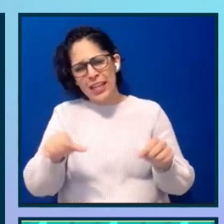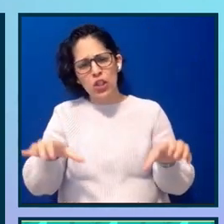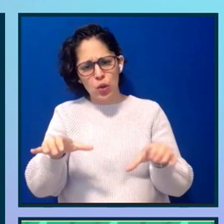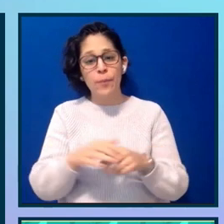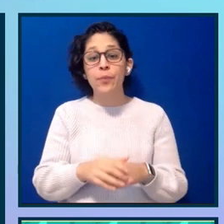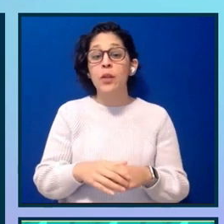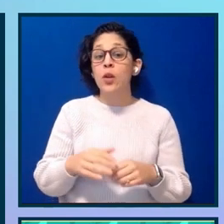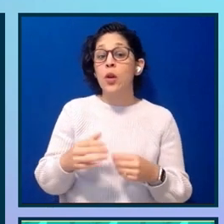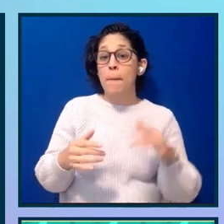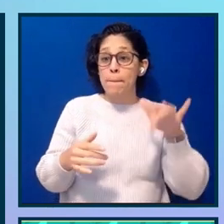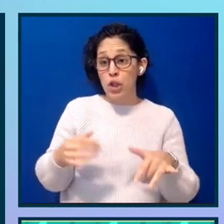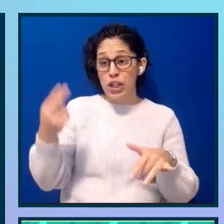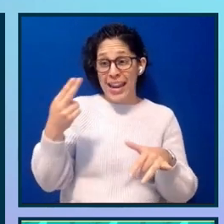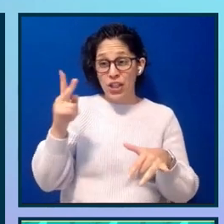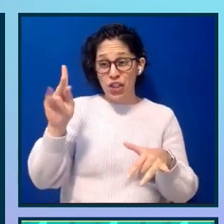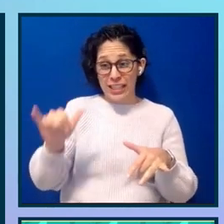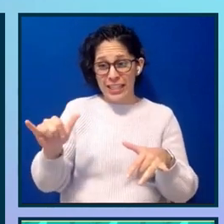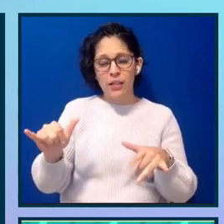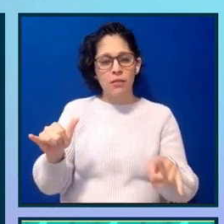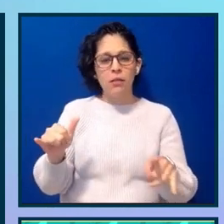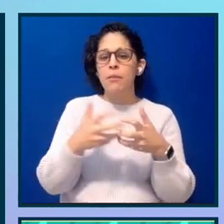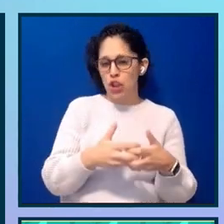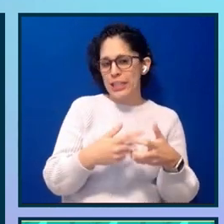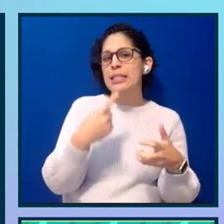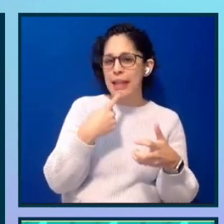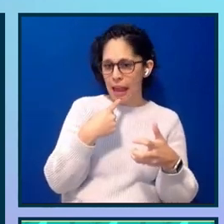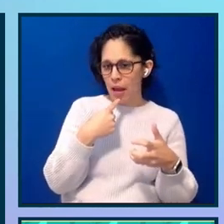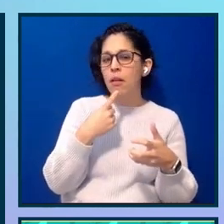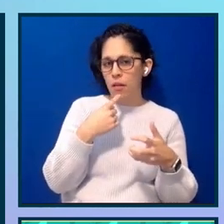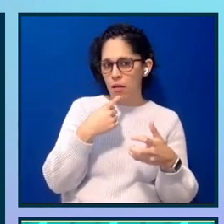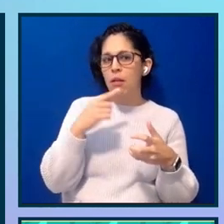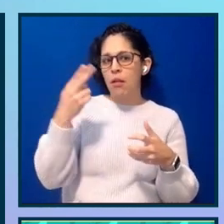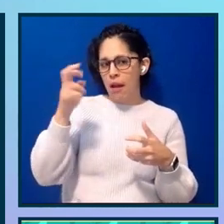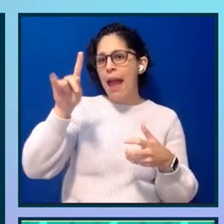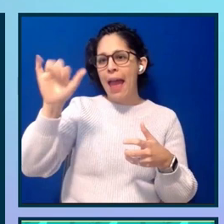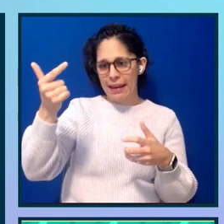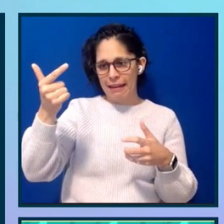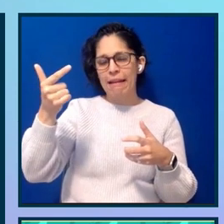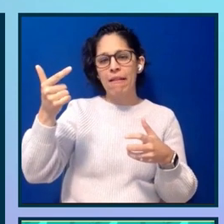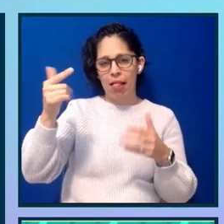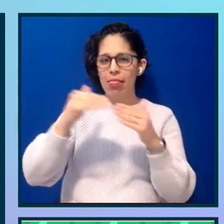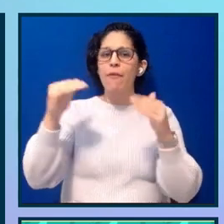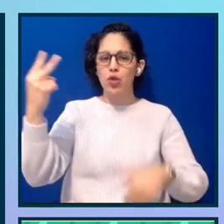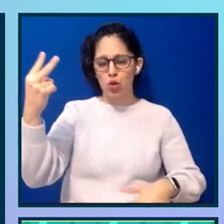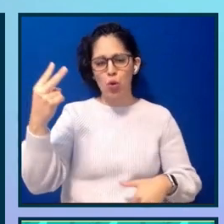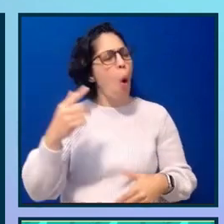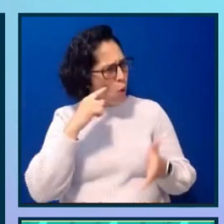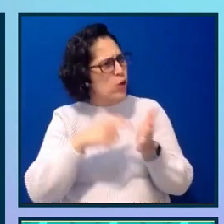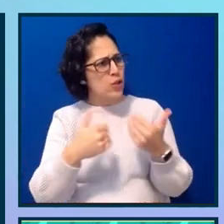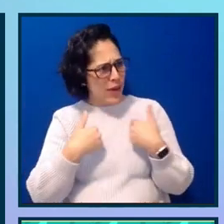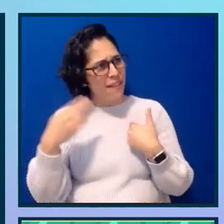to headings. Fun and games heading level 2. Okay, so this page does have a heading. It's styled as one, so it's good to know that it is a